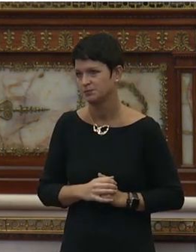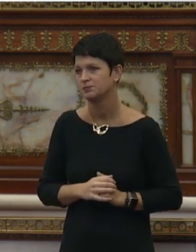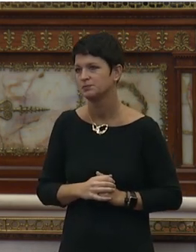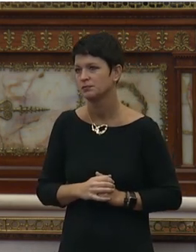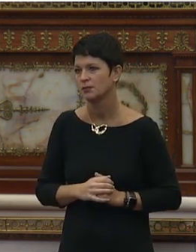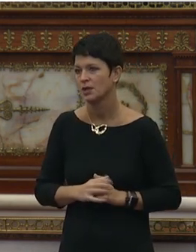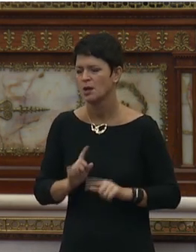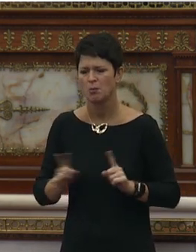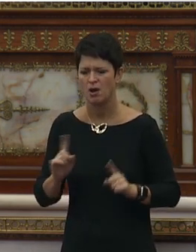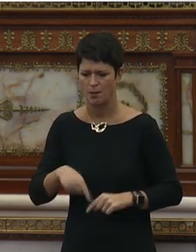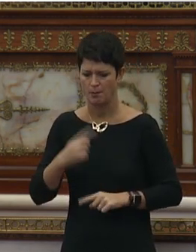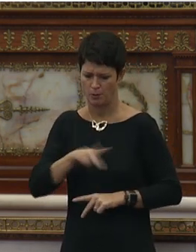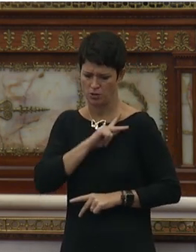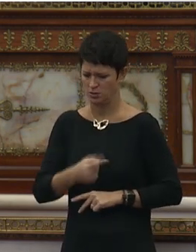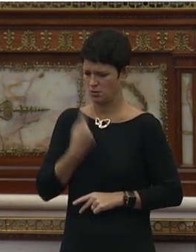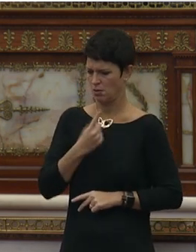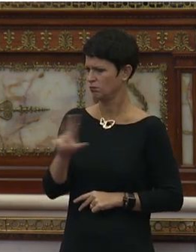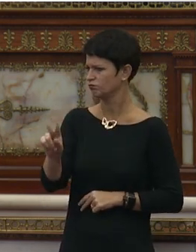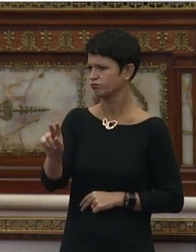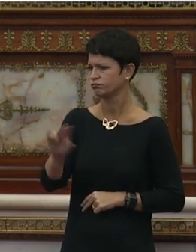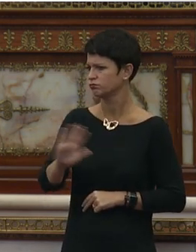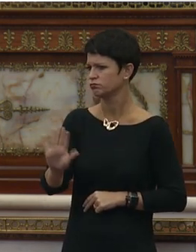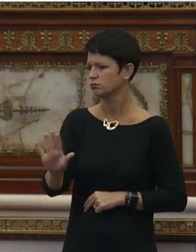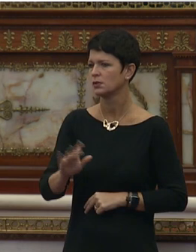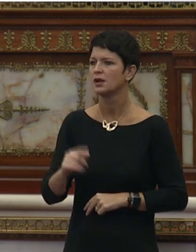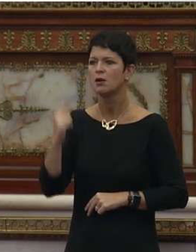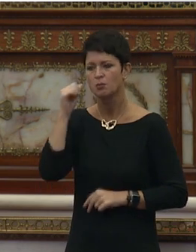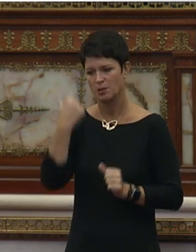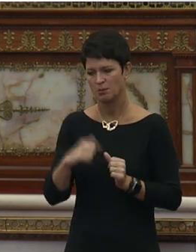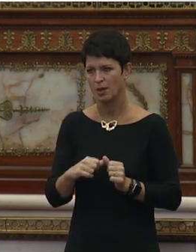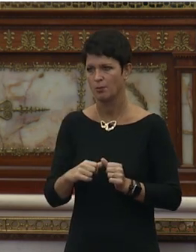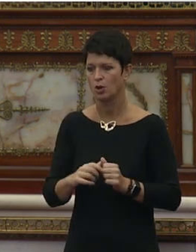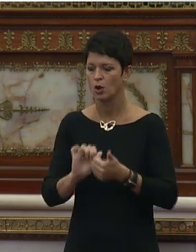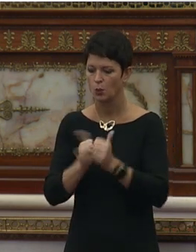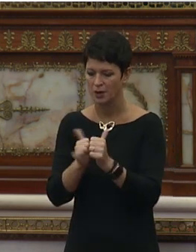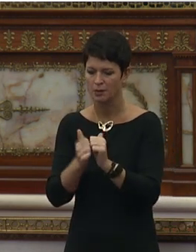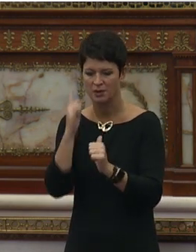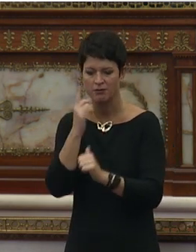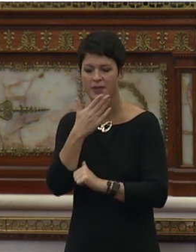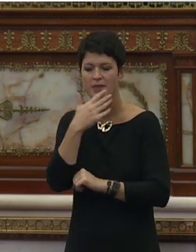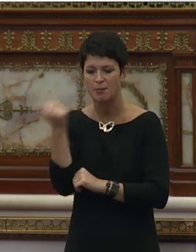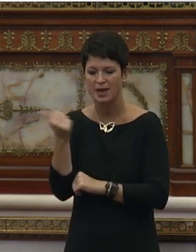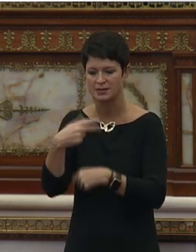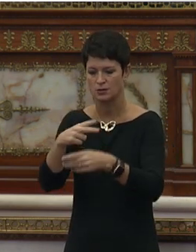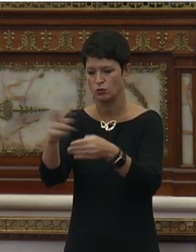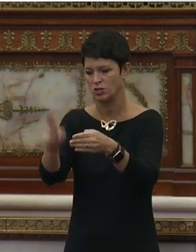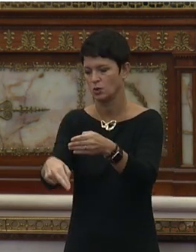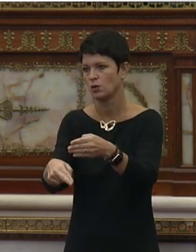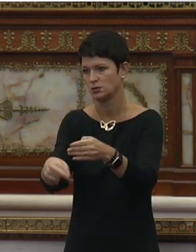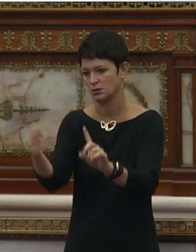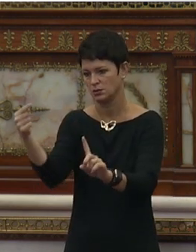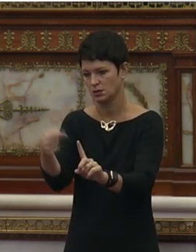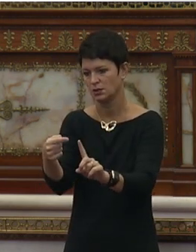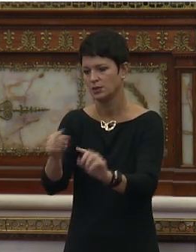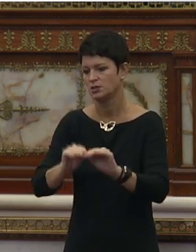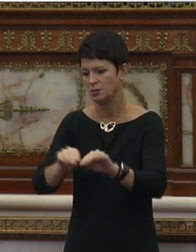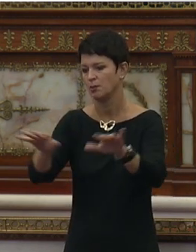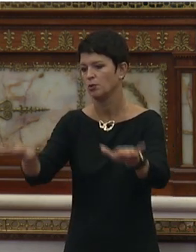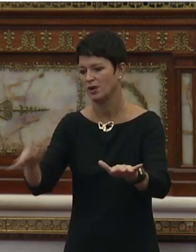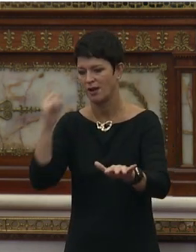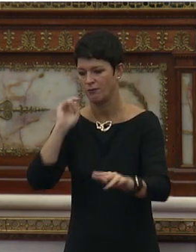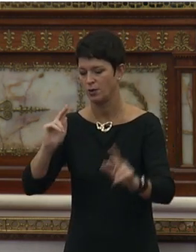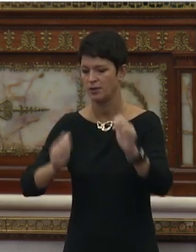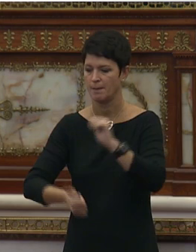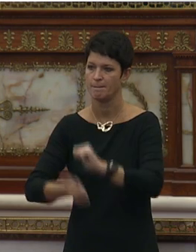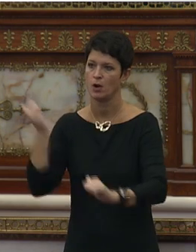But don't take it personal. Remember that we are competing for the best product to be put out for